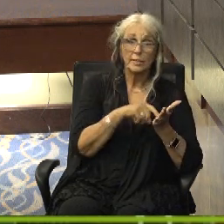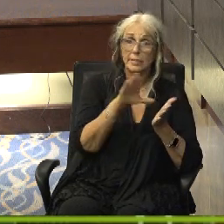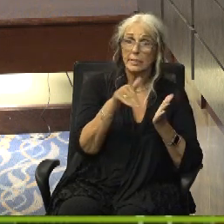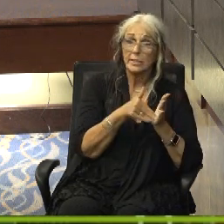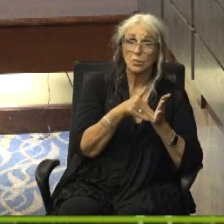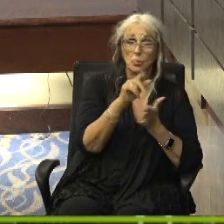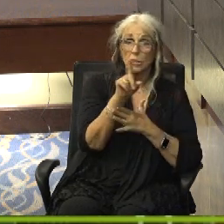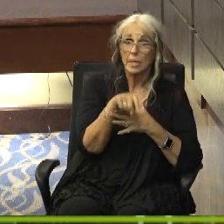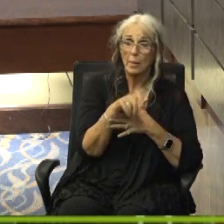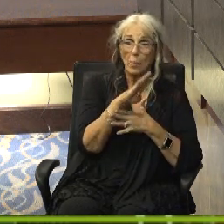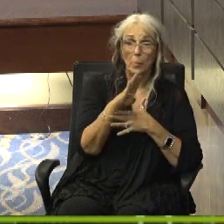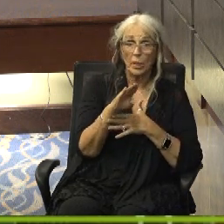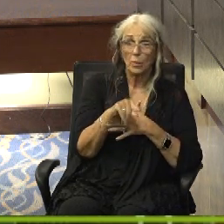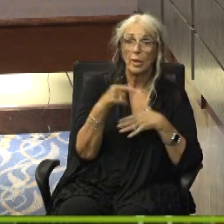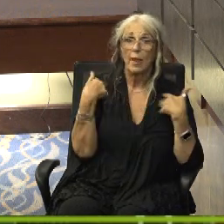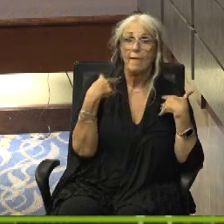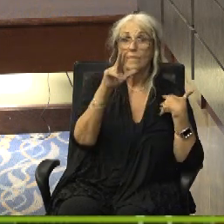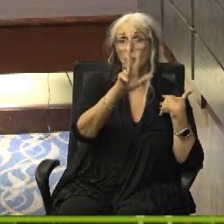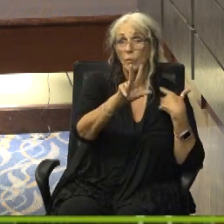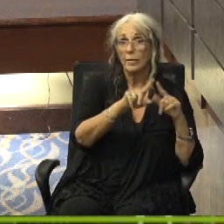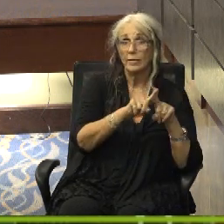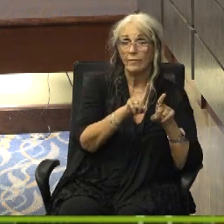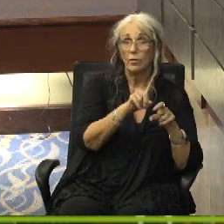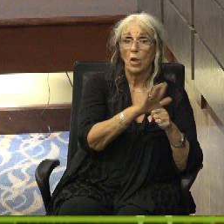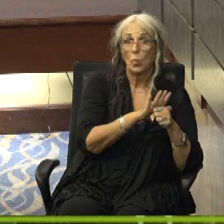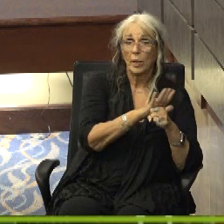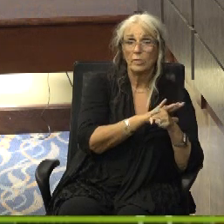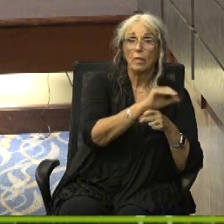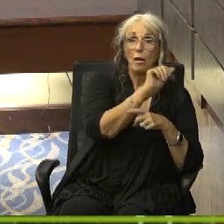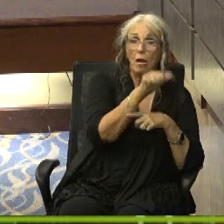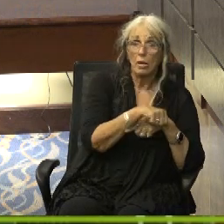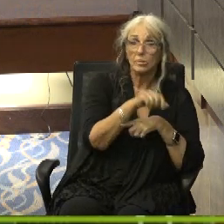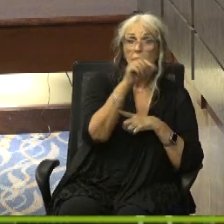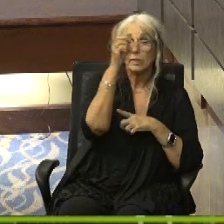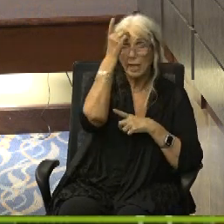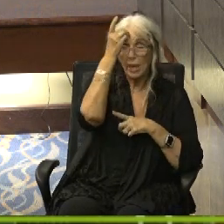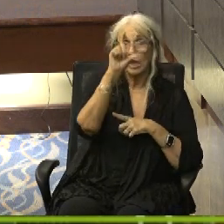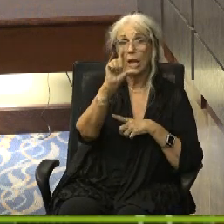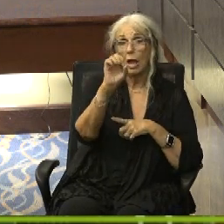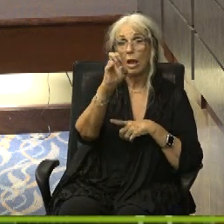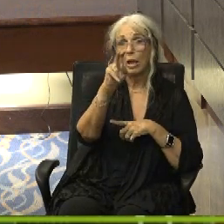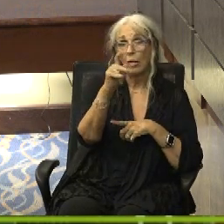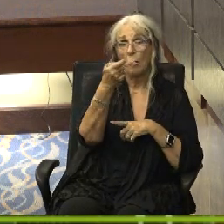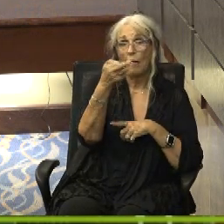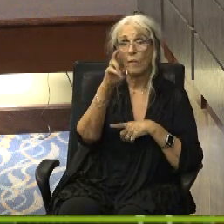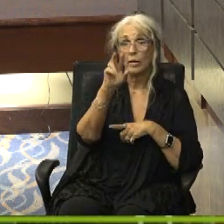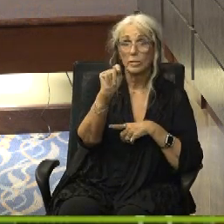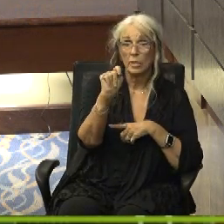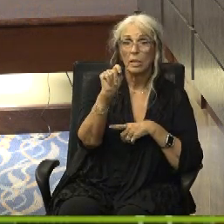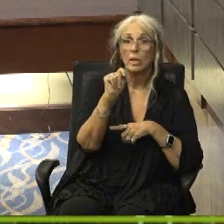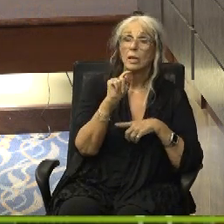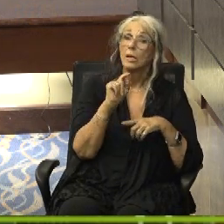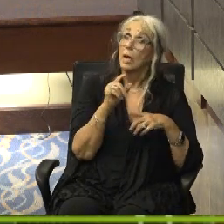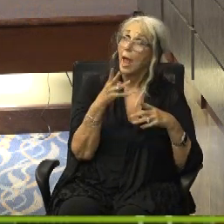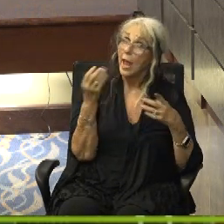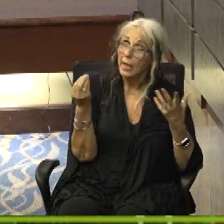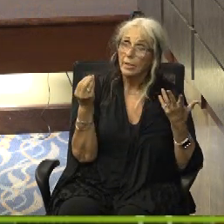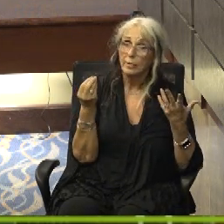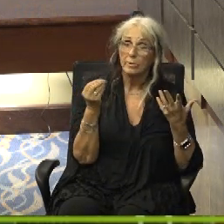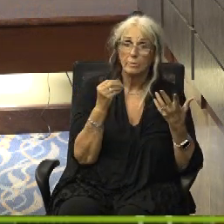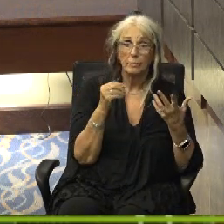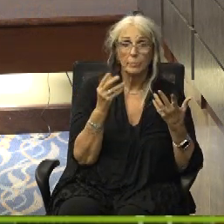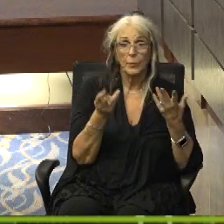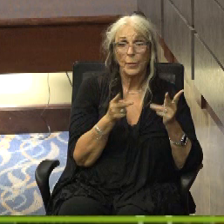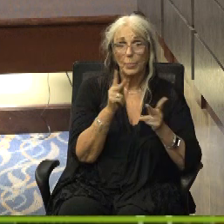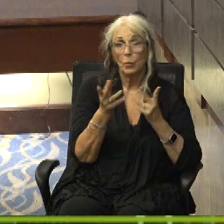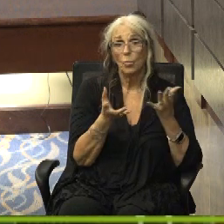restaurant. They operate 3 locations in Texas: Austin, Dallas, and Lockhart. And their barbecue, because of demand, is available for shipment anywhere